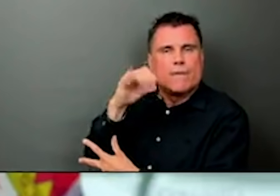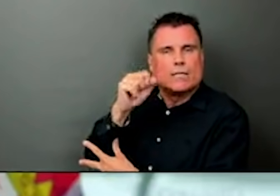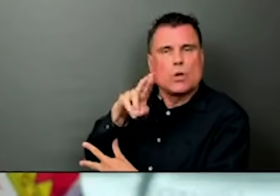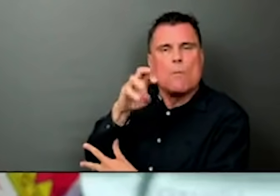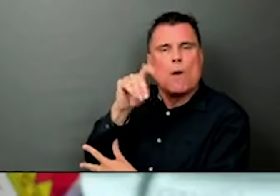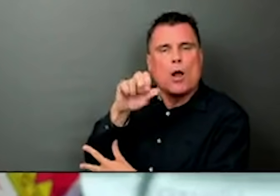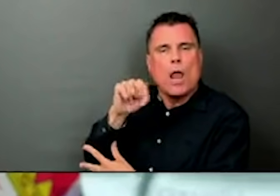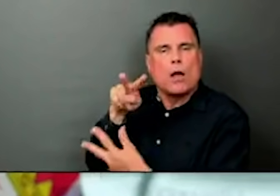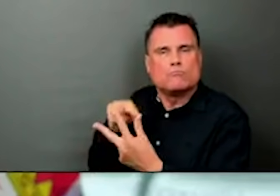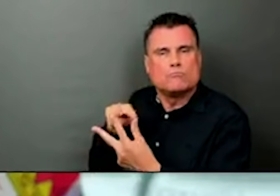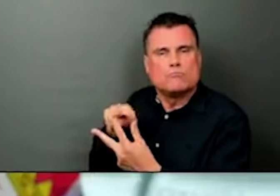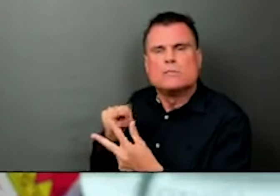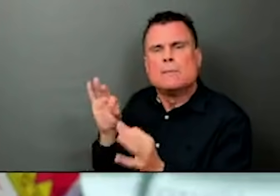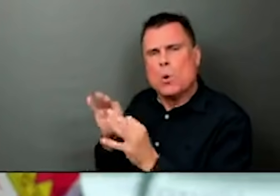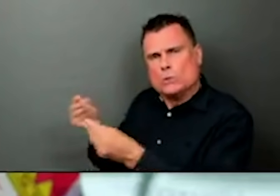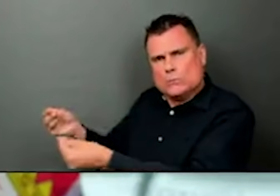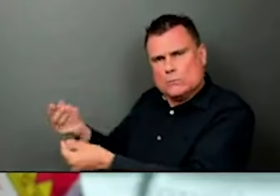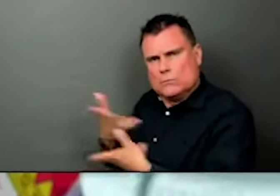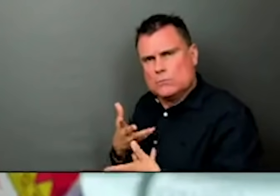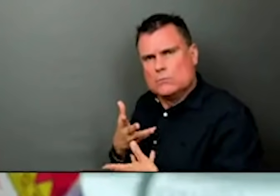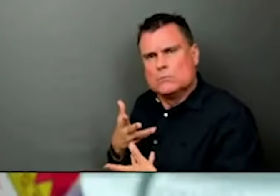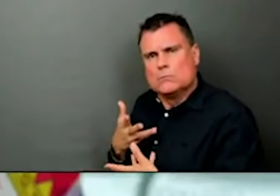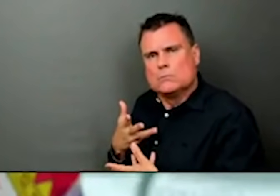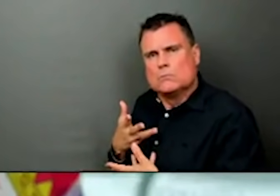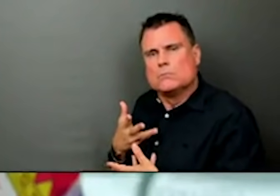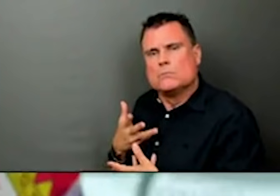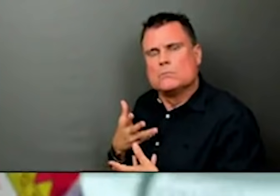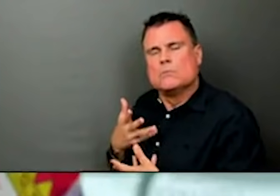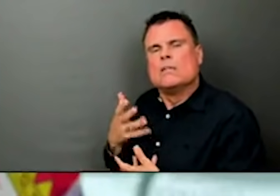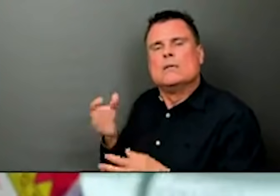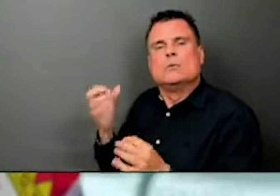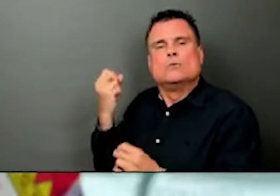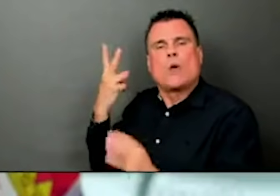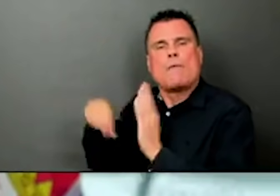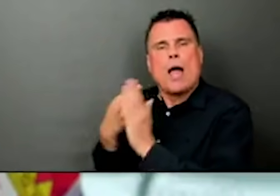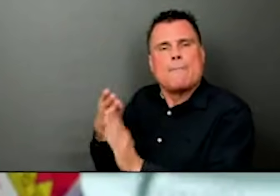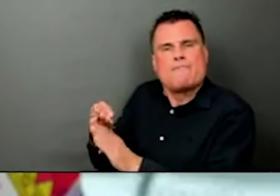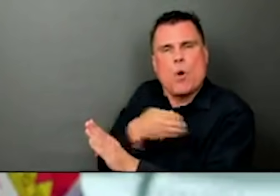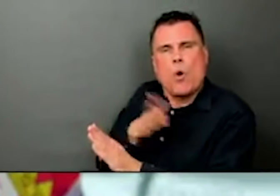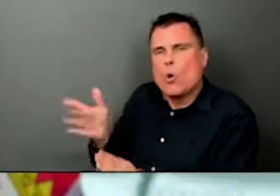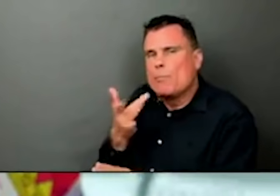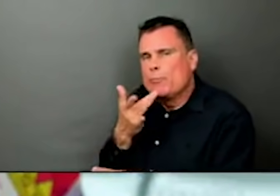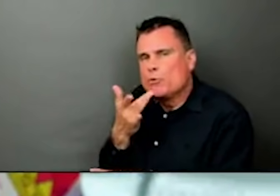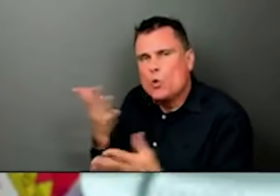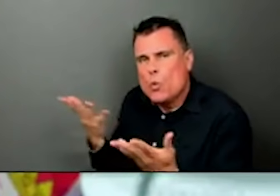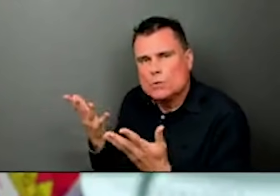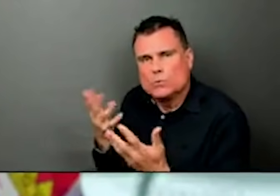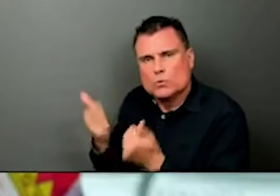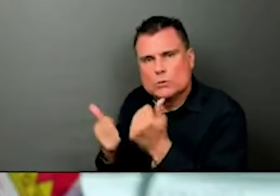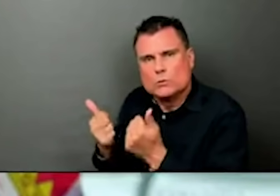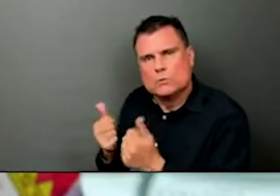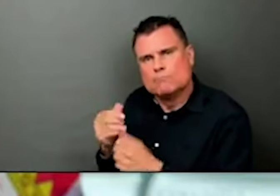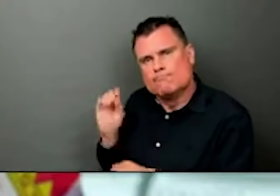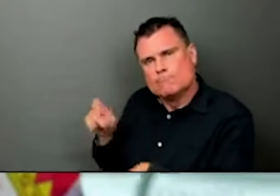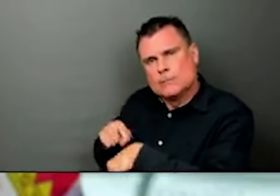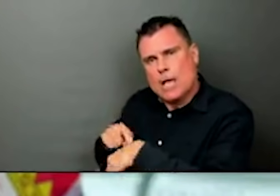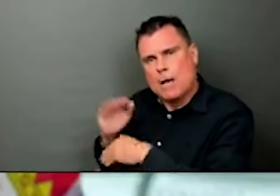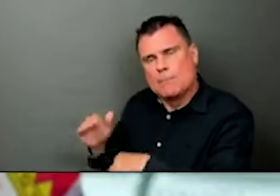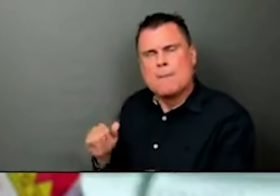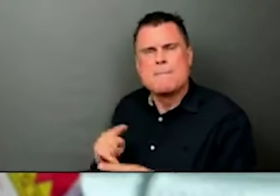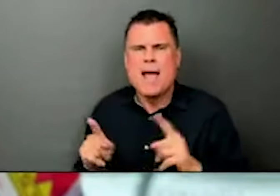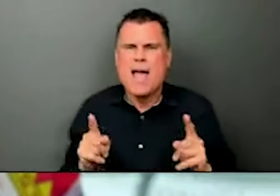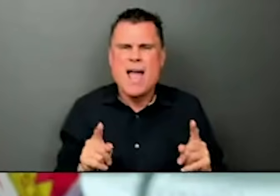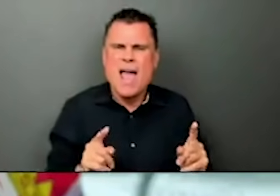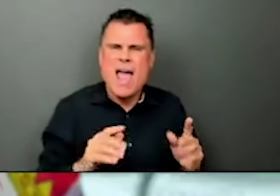or if they should go with the mRNA vaccine? So yes, thank you for your question. Yes, there is information available to people, and